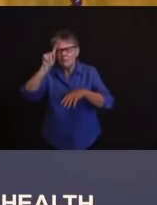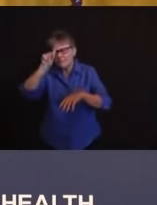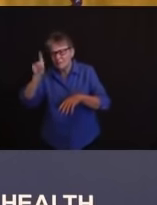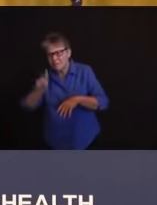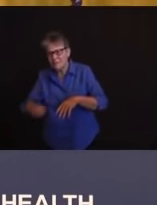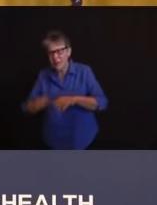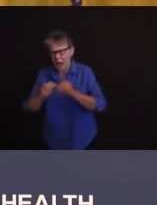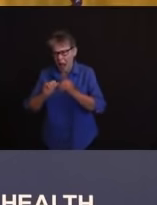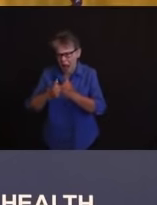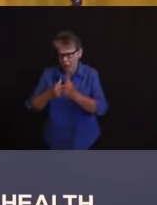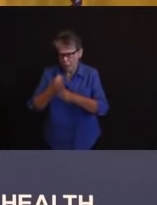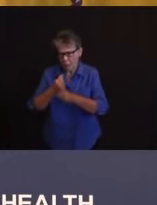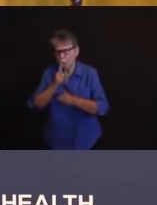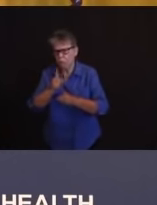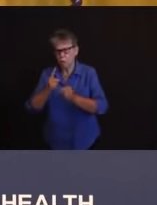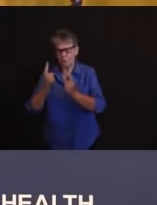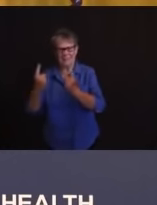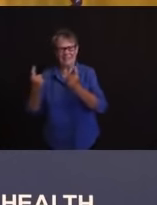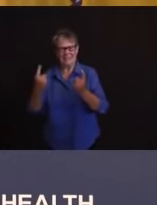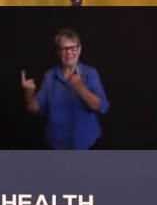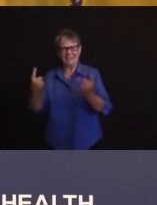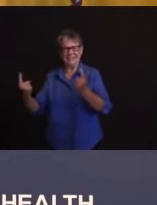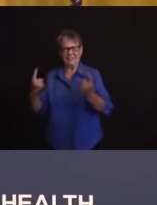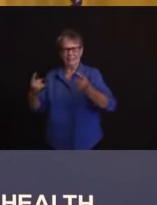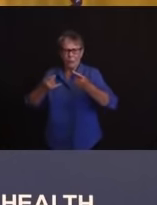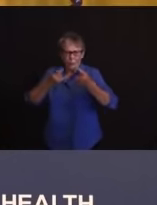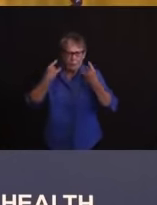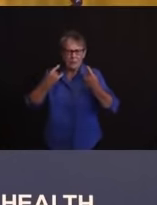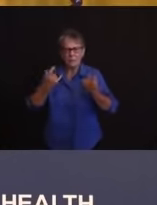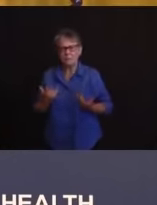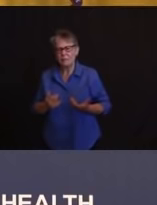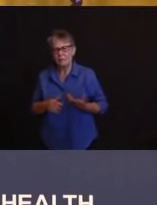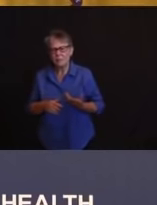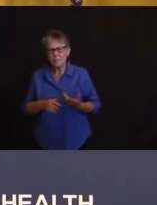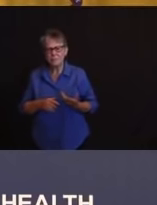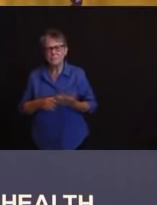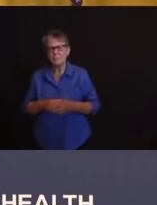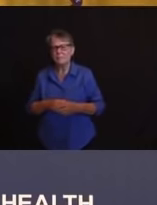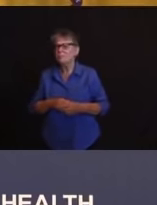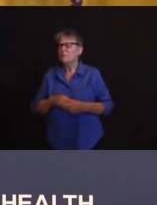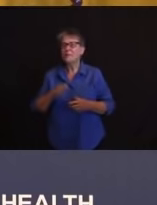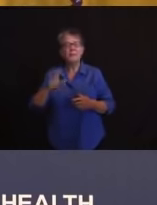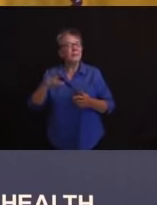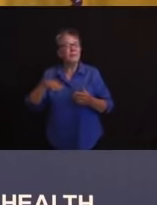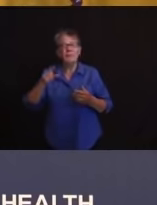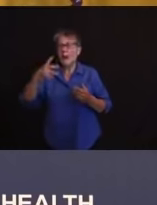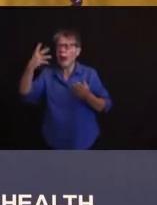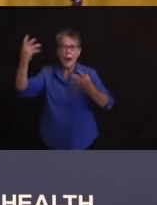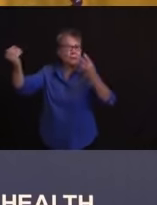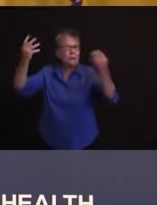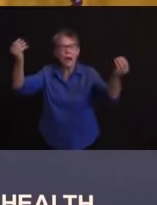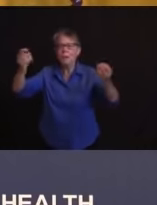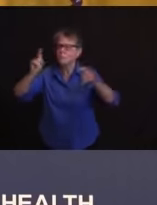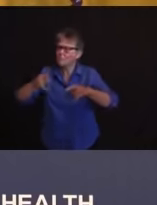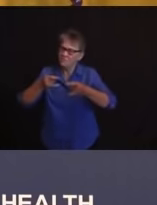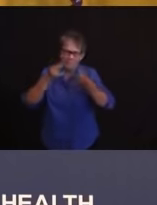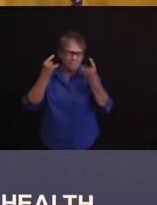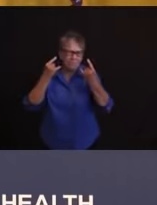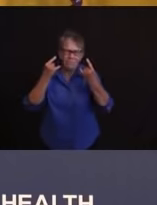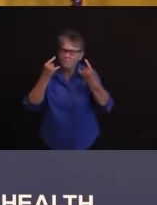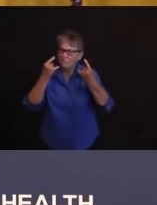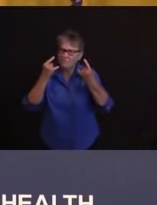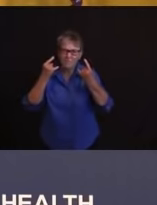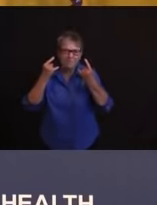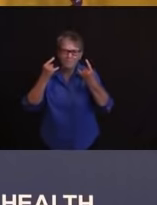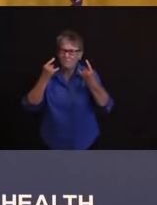can't let our hair down completely outdoors. We want folks to be wearing these. We're mandating that. But we're particularly, that Westfield case,